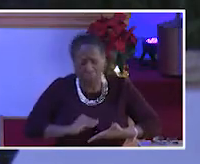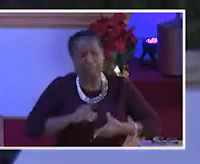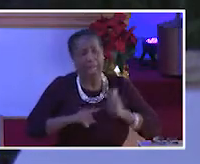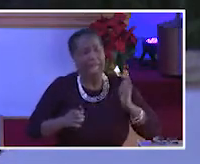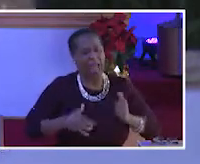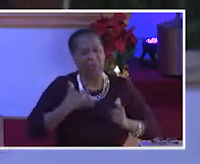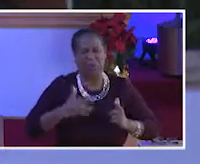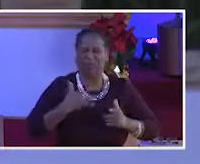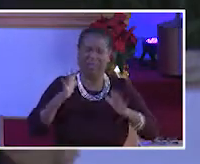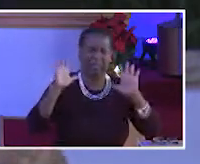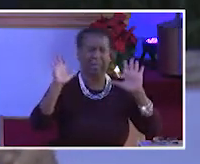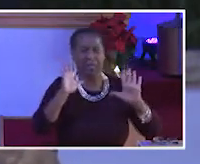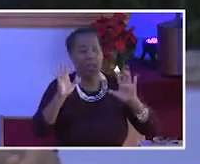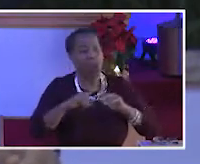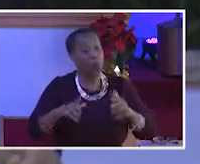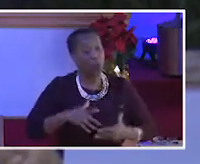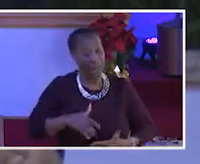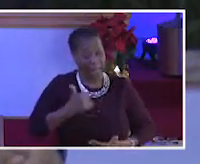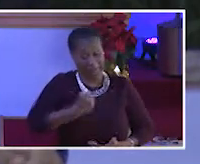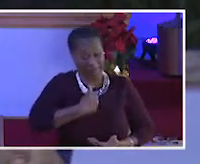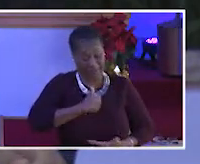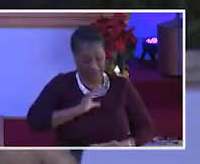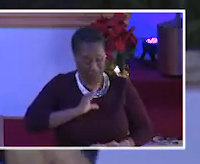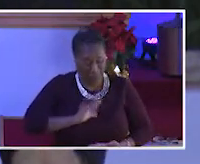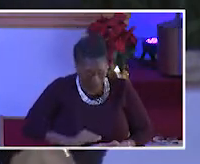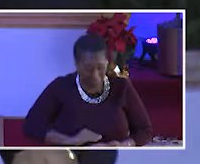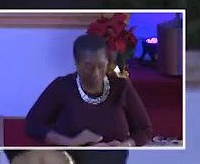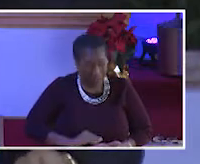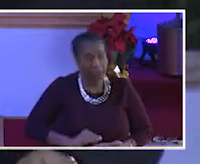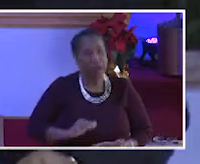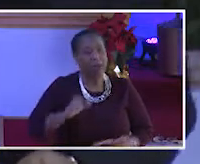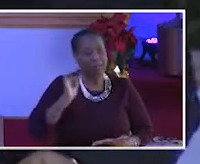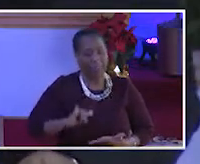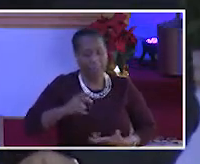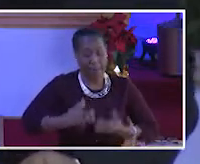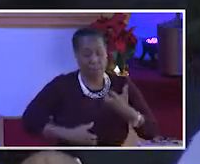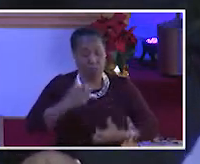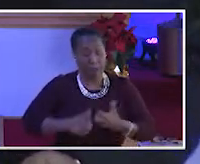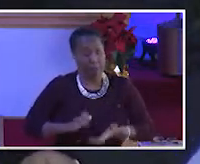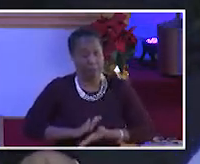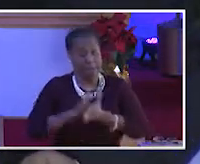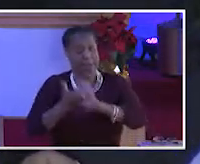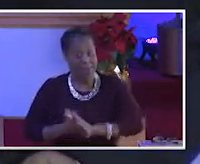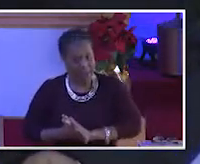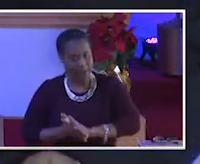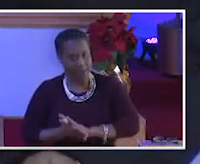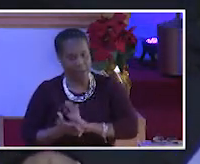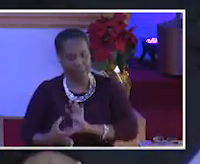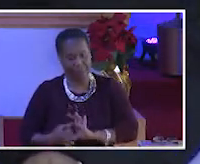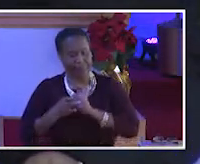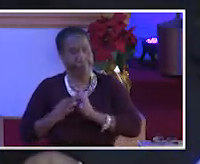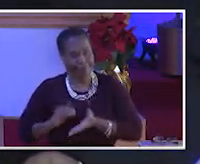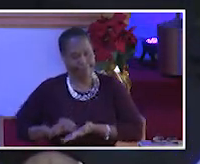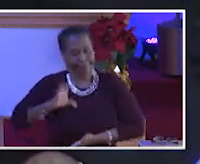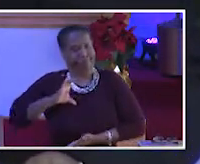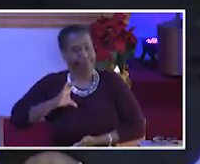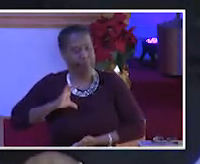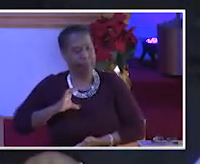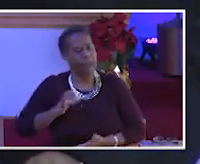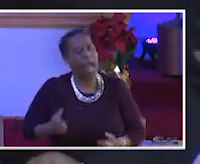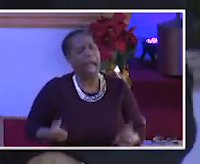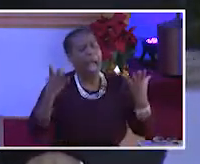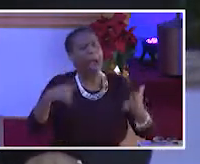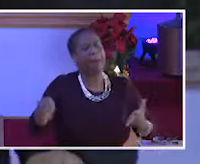problem. And when we lose ourselves to the problem, then the problem becomes our name. How many people do you